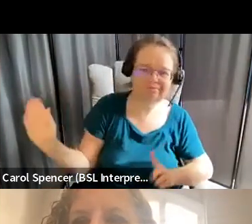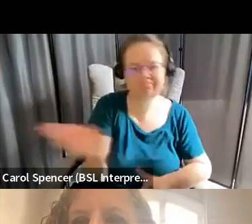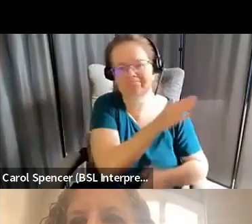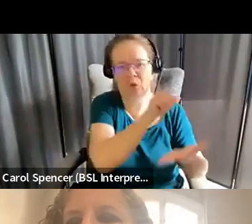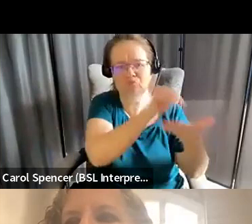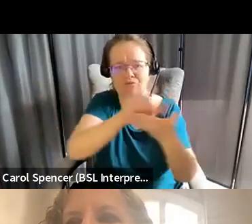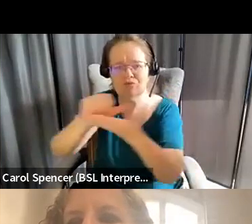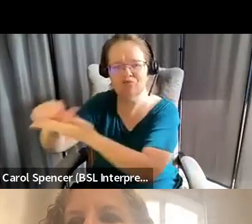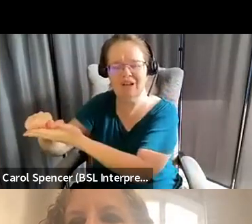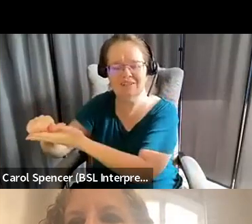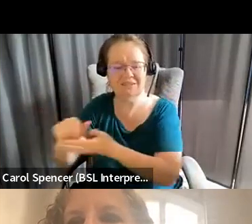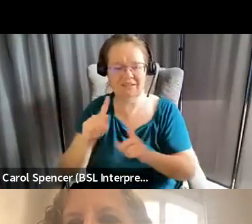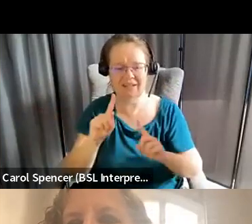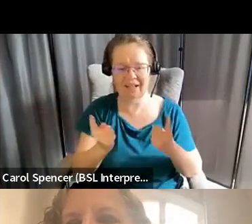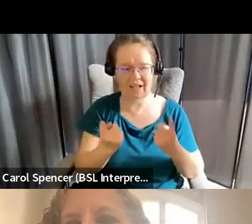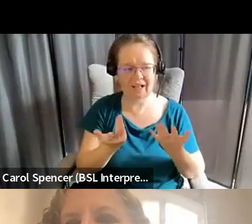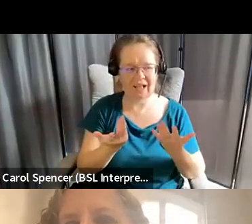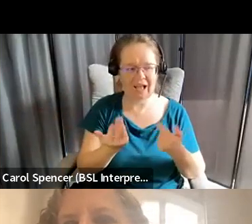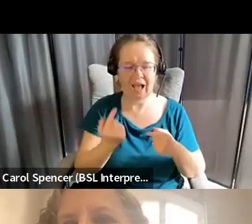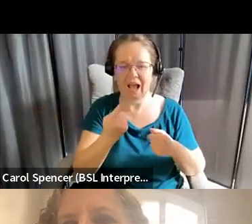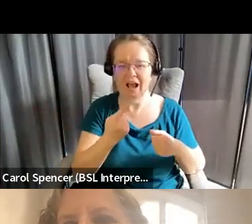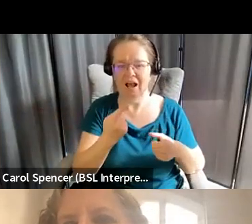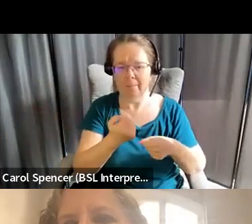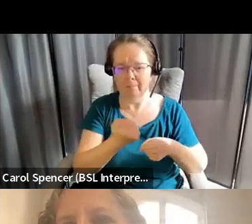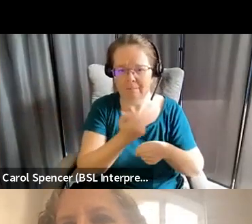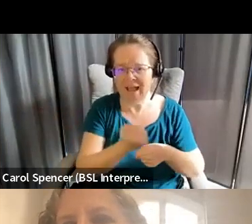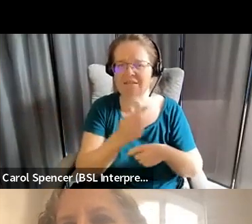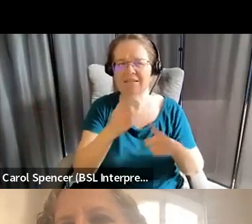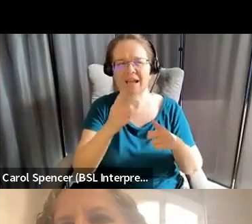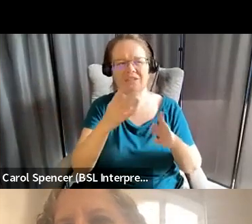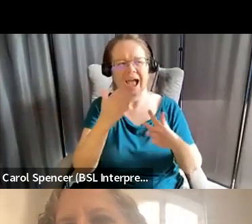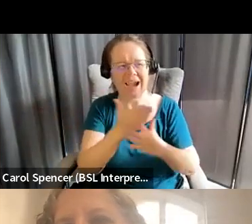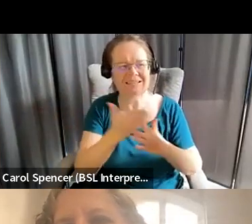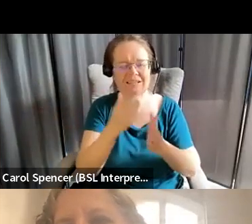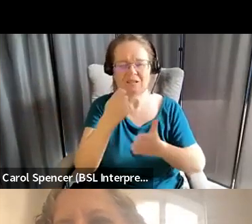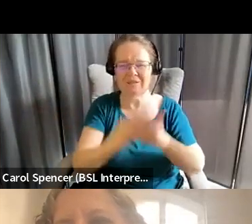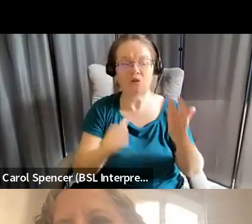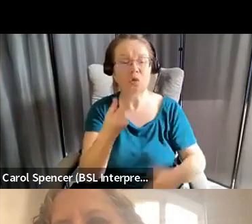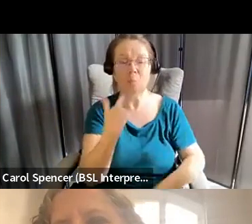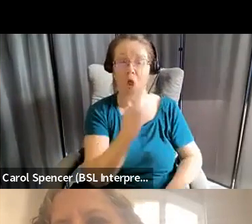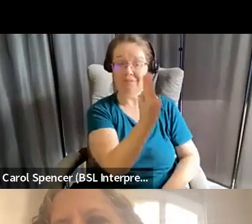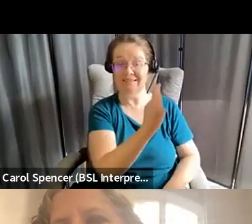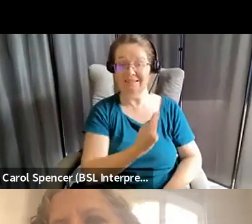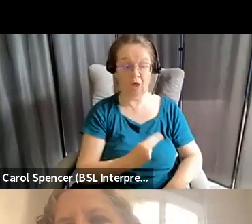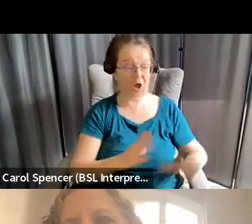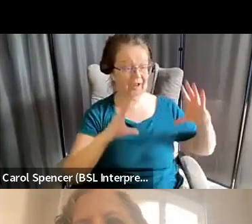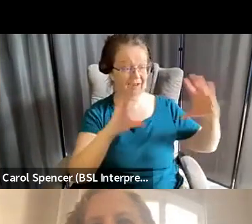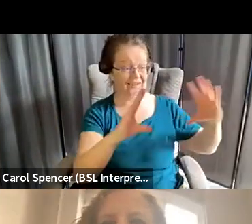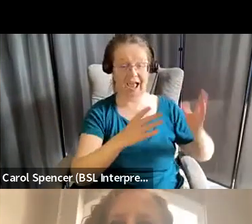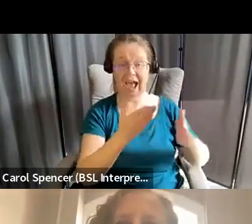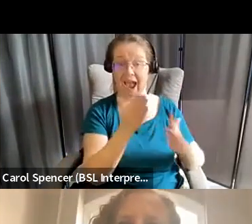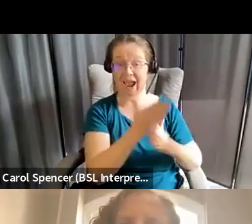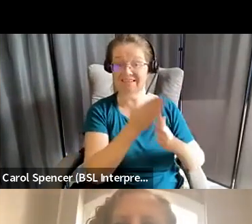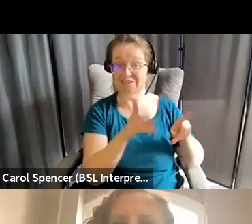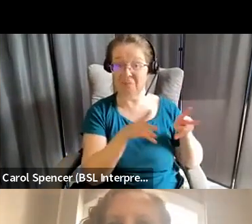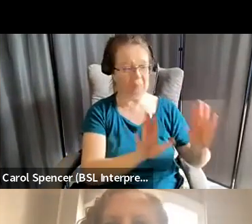something about what I call it the maintenance of continuous accessibility. Sometimes we design things in accessible way, and we